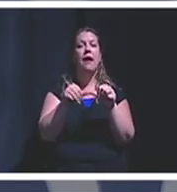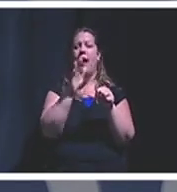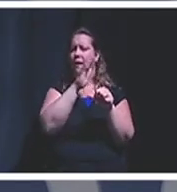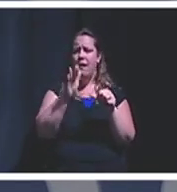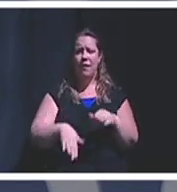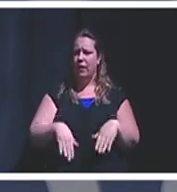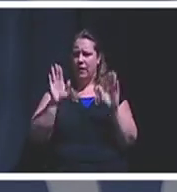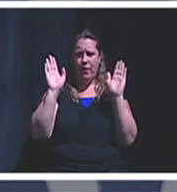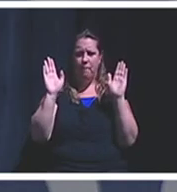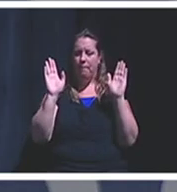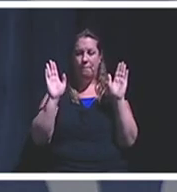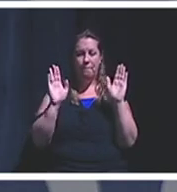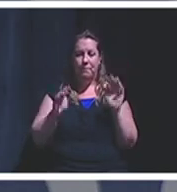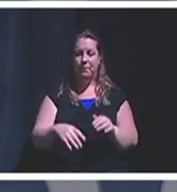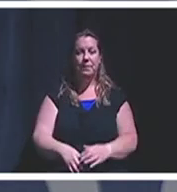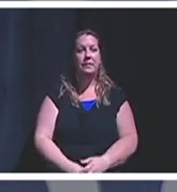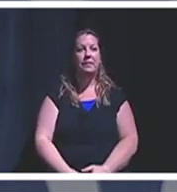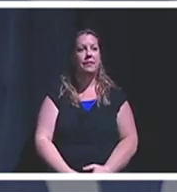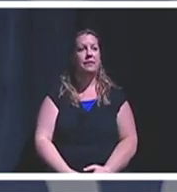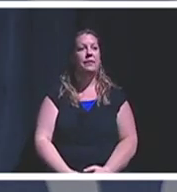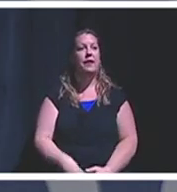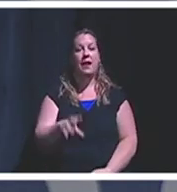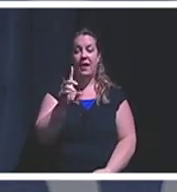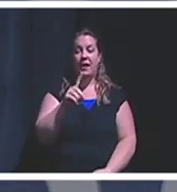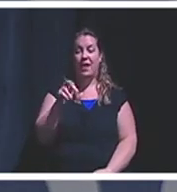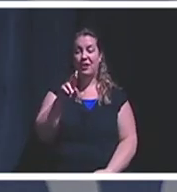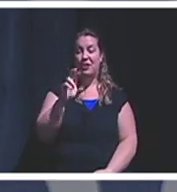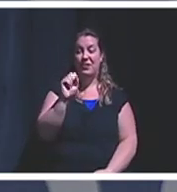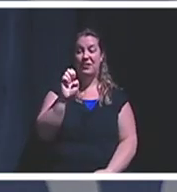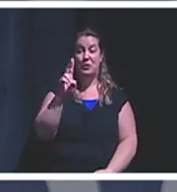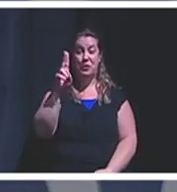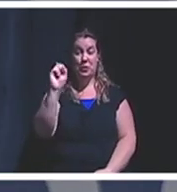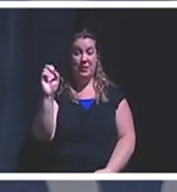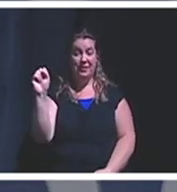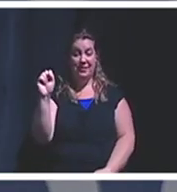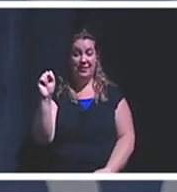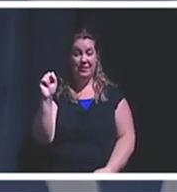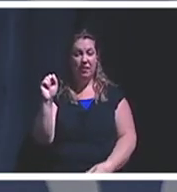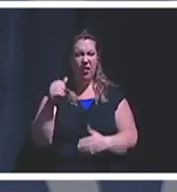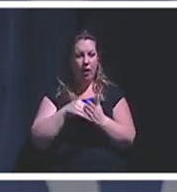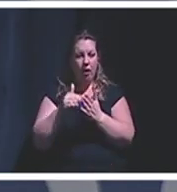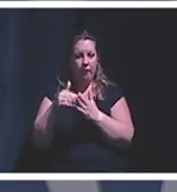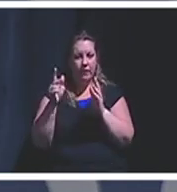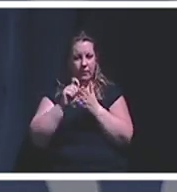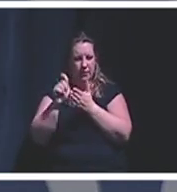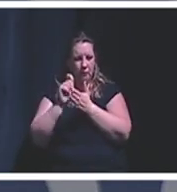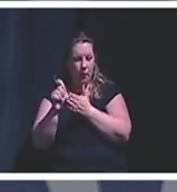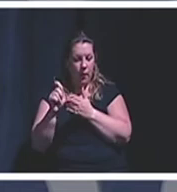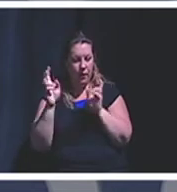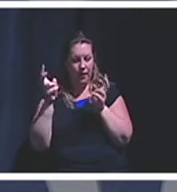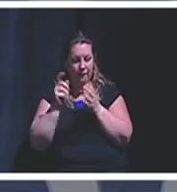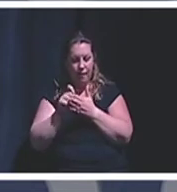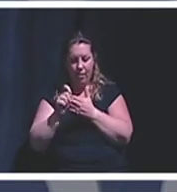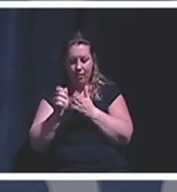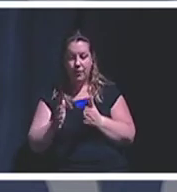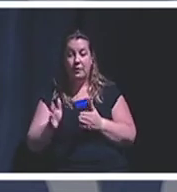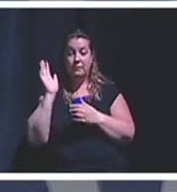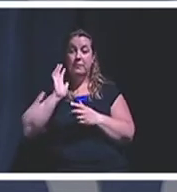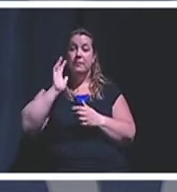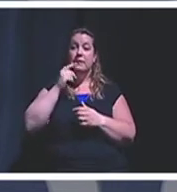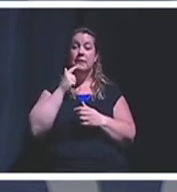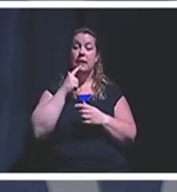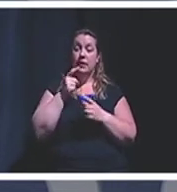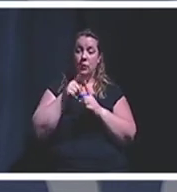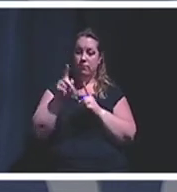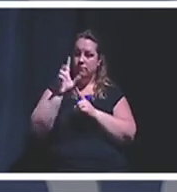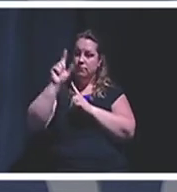up. Dr. Seuss, an often quoted author, once said, "You're off to great